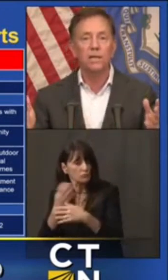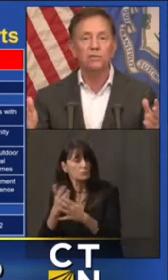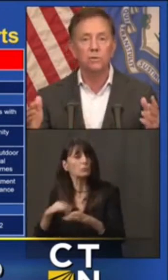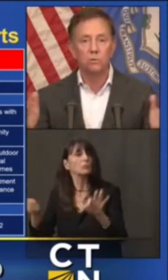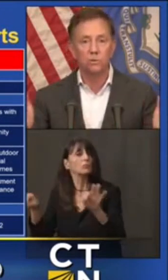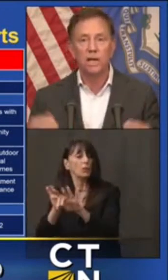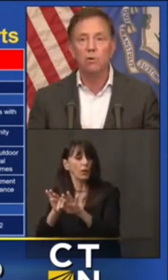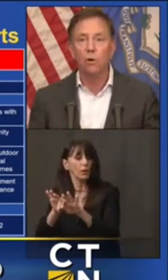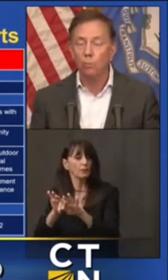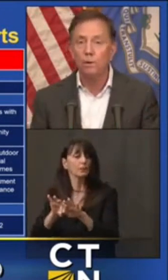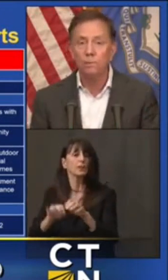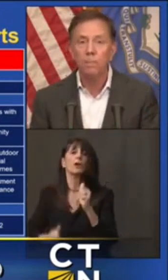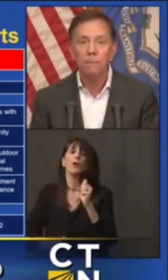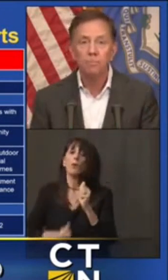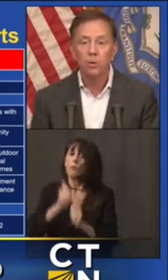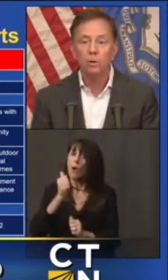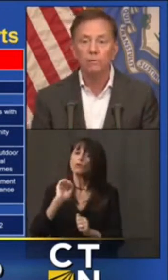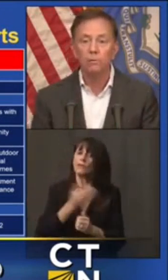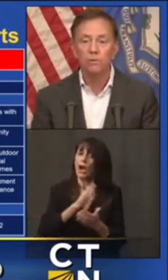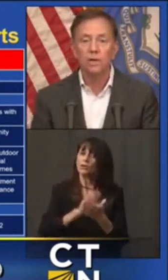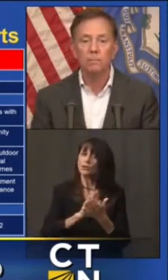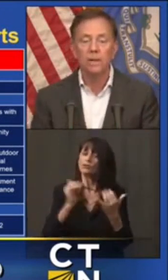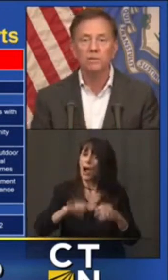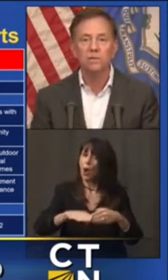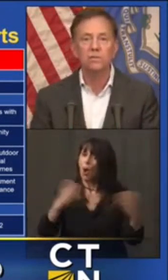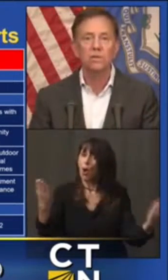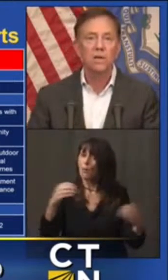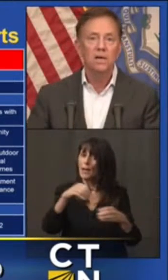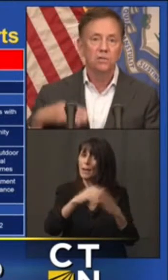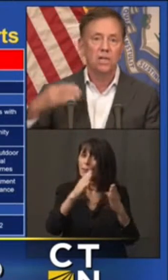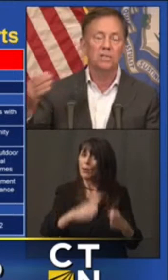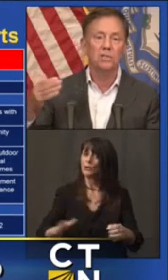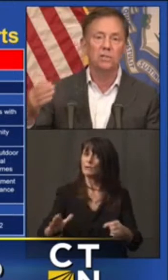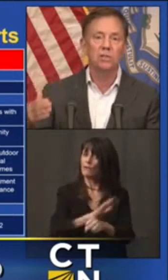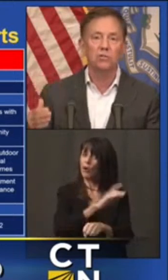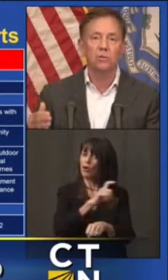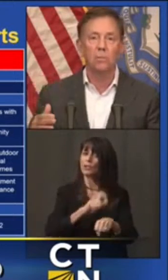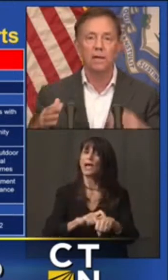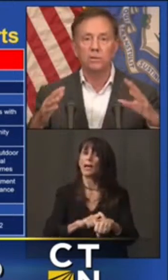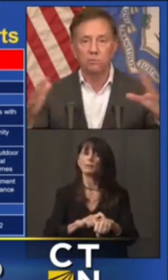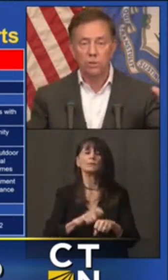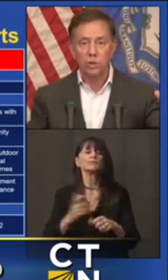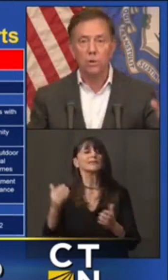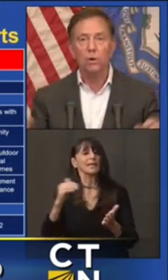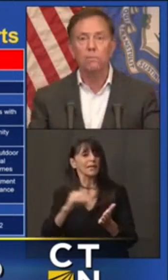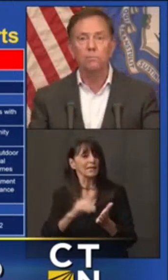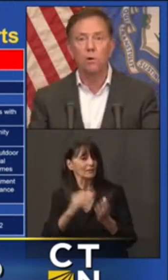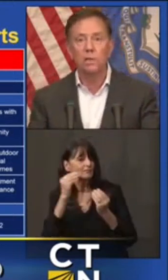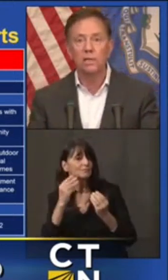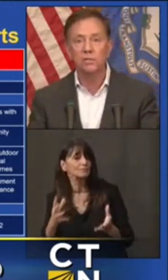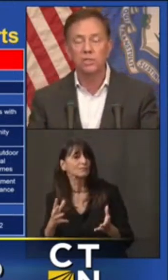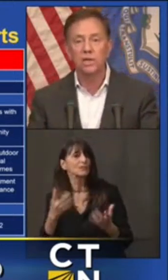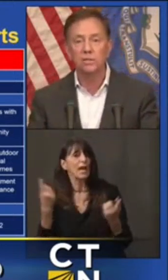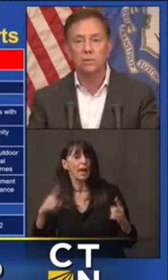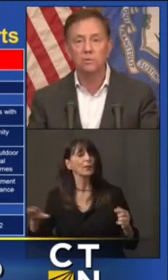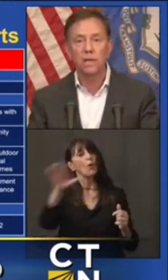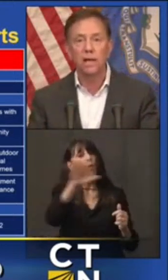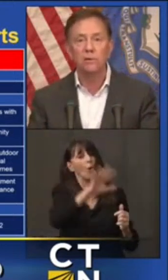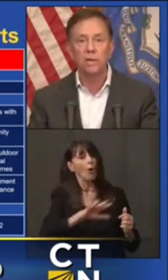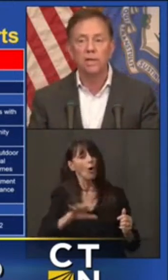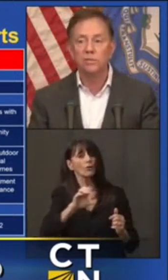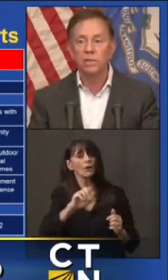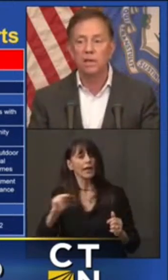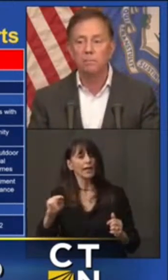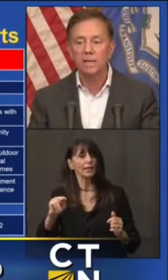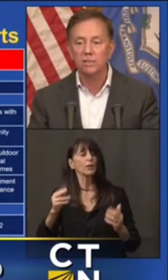8 schools are now open on a full-time basis. So that's just a reminder what's going on broadly in the state in terms of allowing